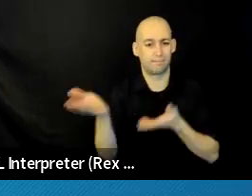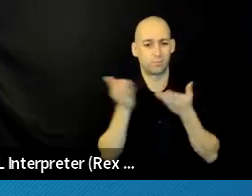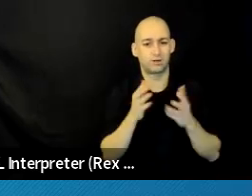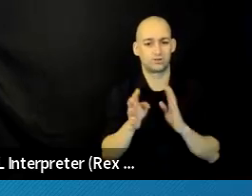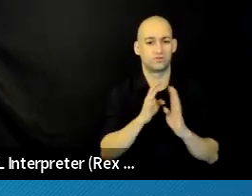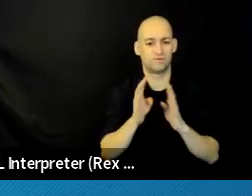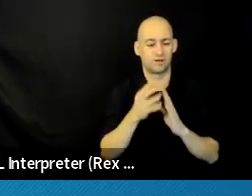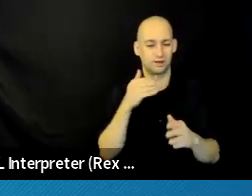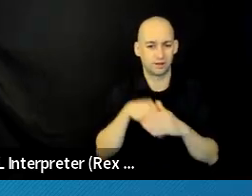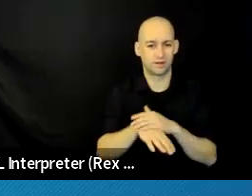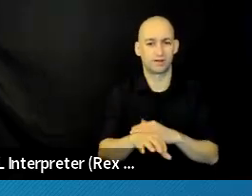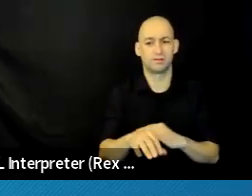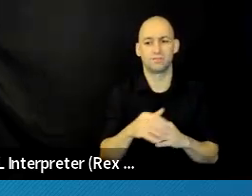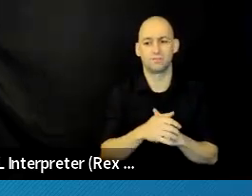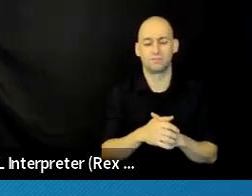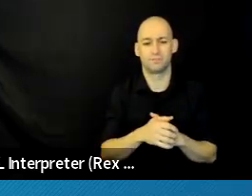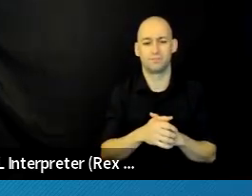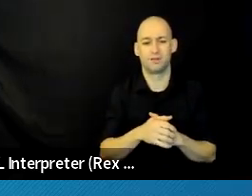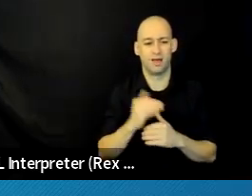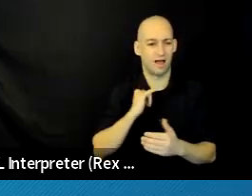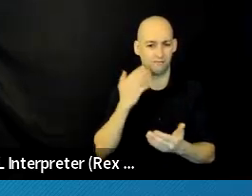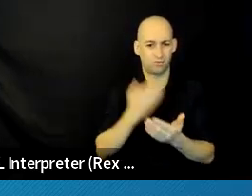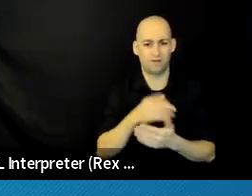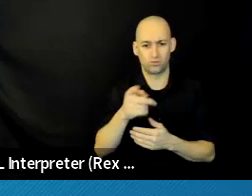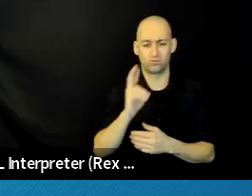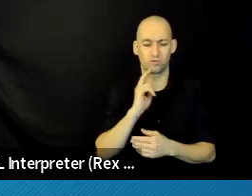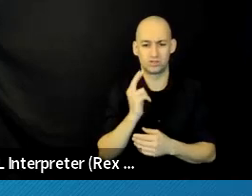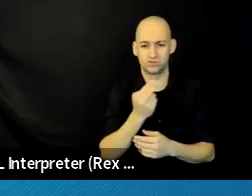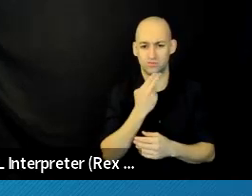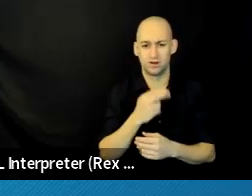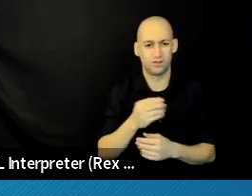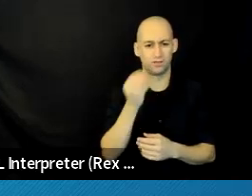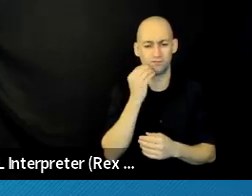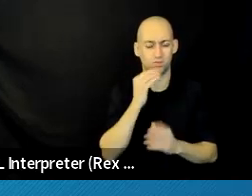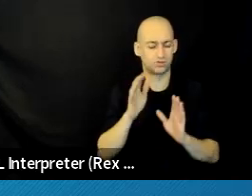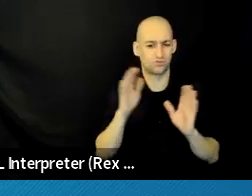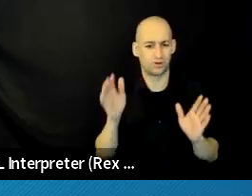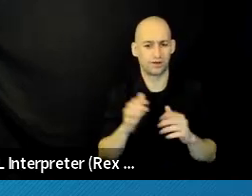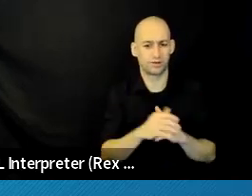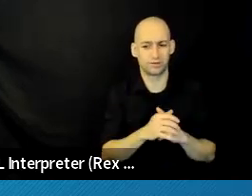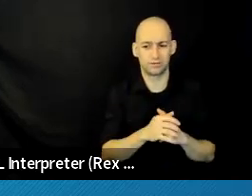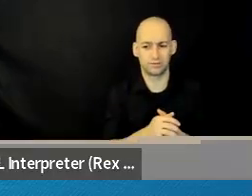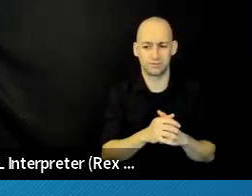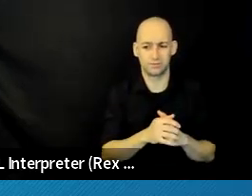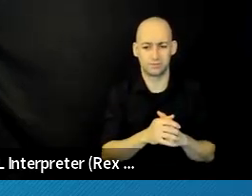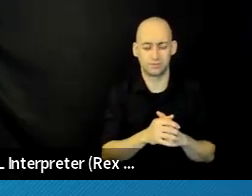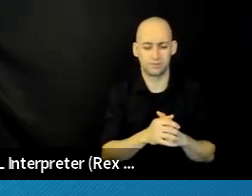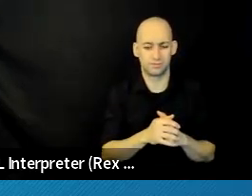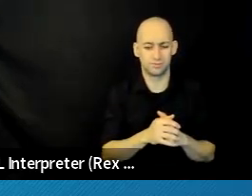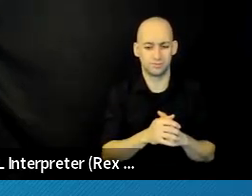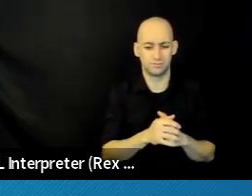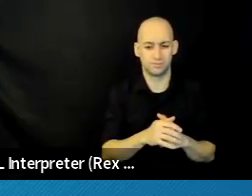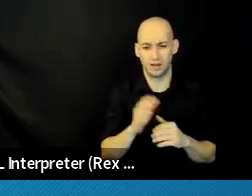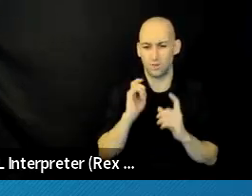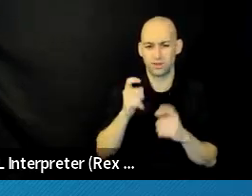I've ate at your restaurant since I've been here last. Right. The food, top shelf. Right. And can I give you a gift card? No,